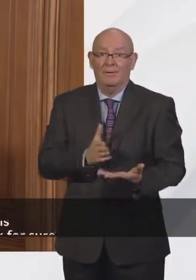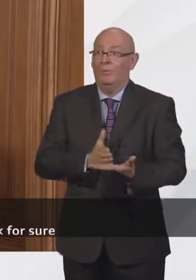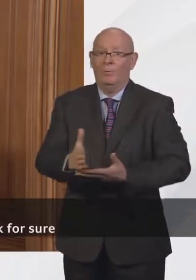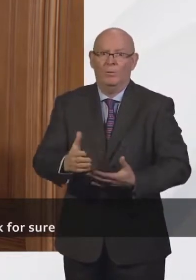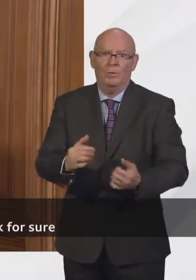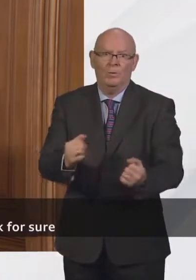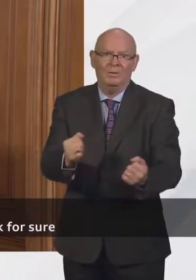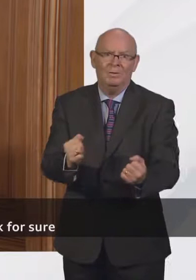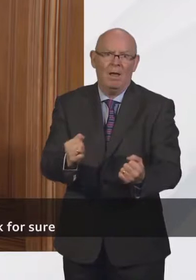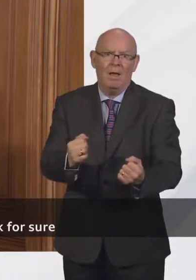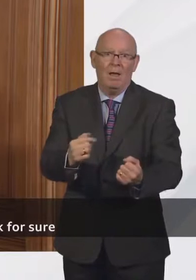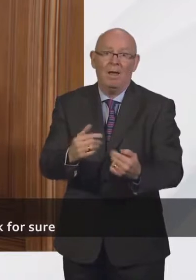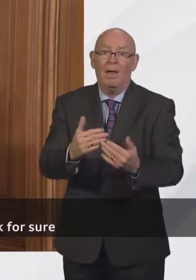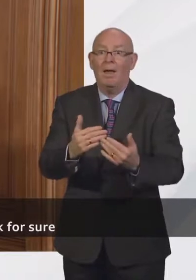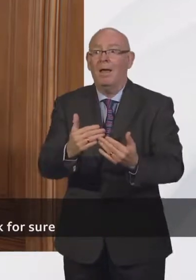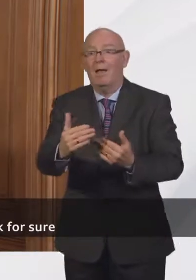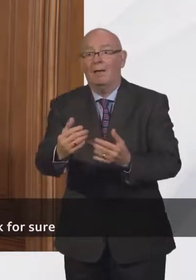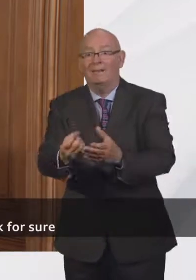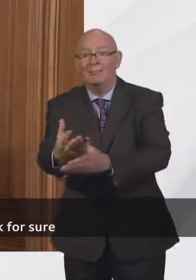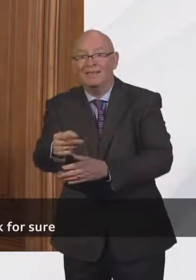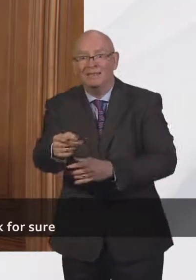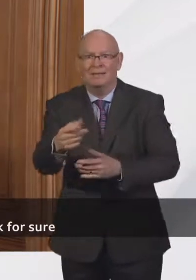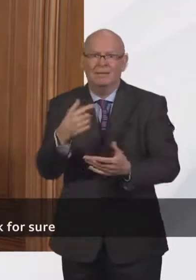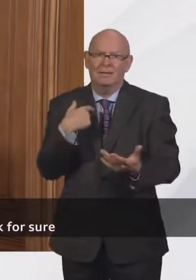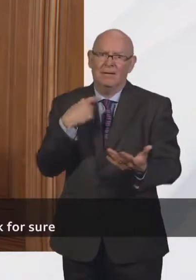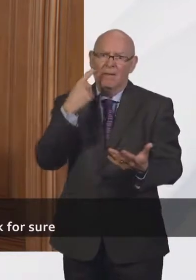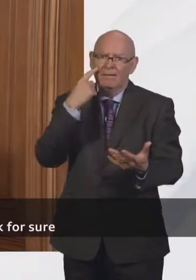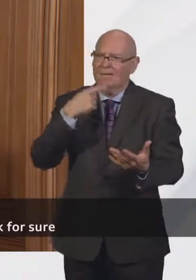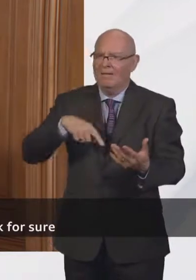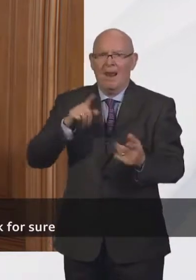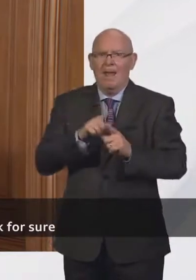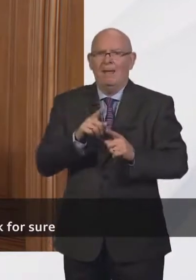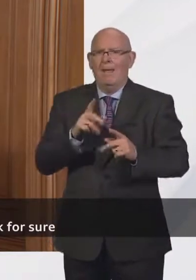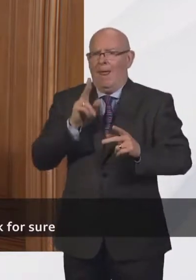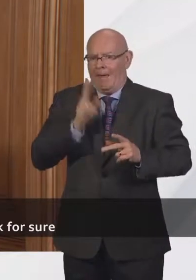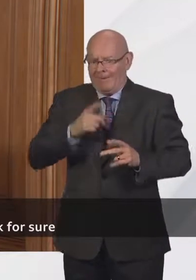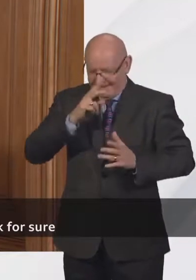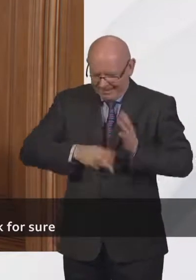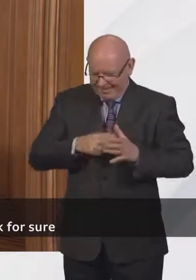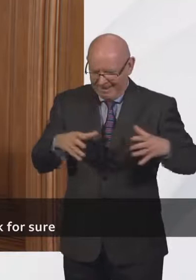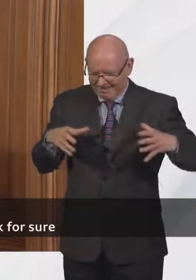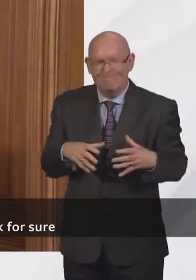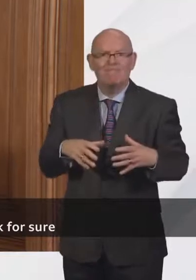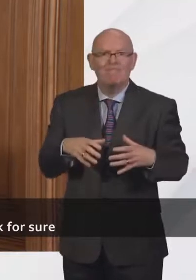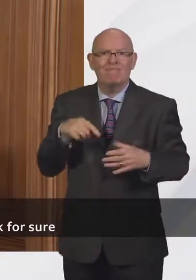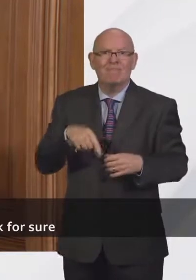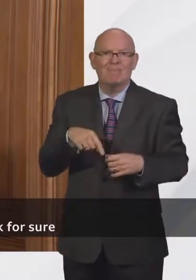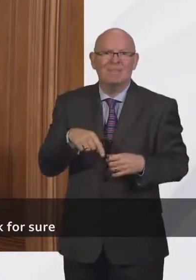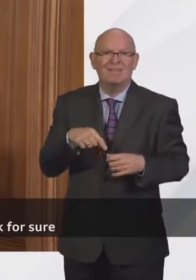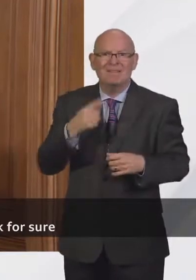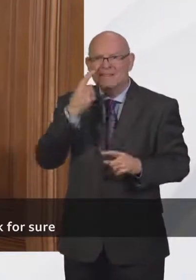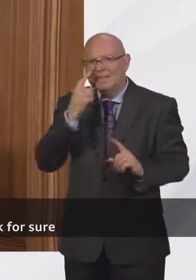quite optimistic for science fully to come to the rescue over that kind of time frame. But I have